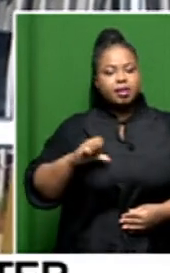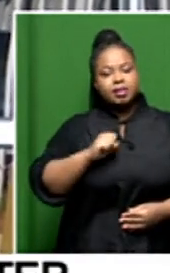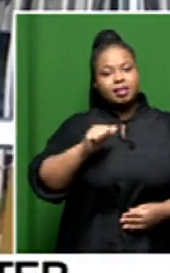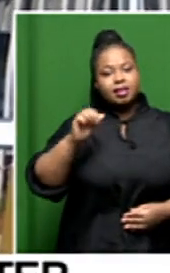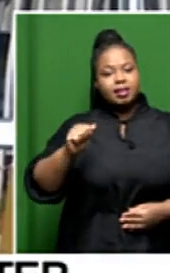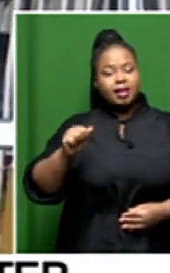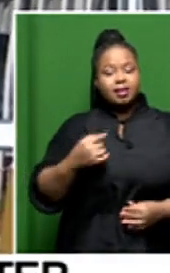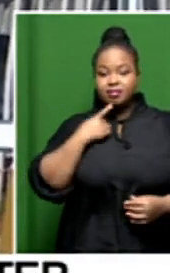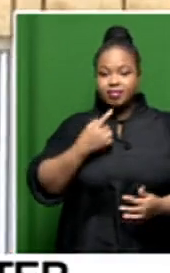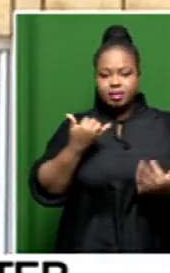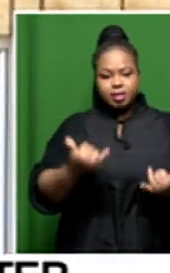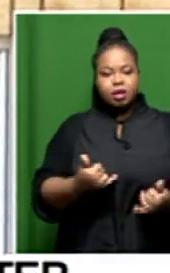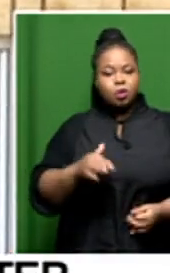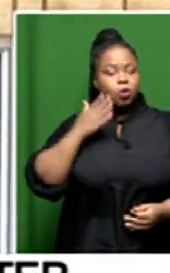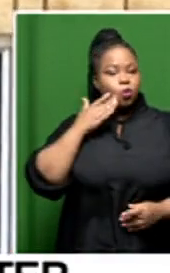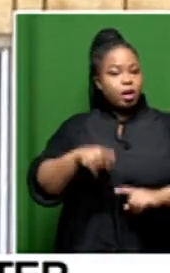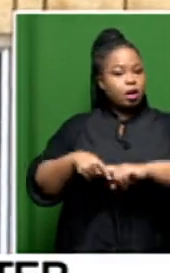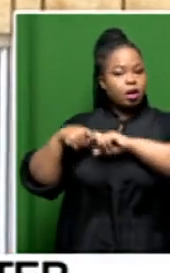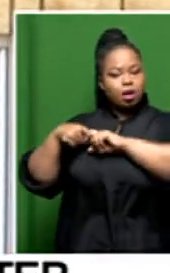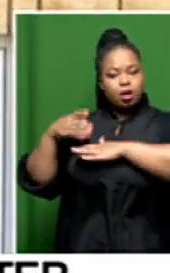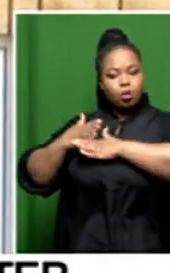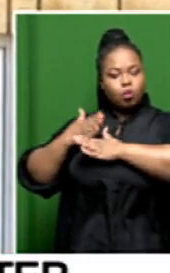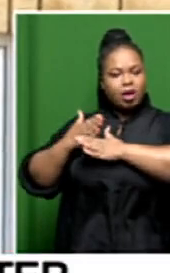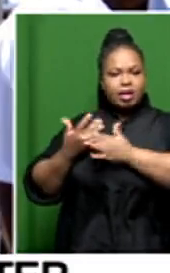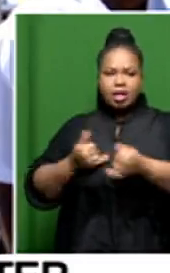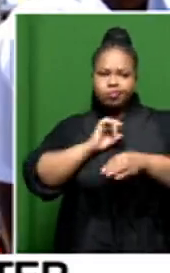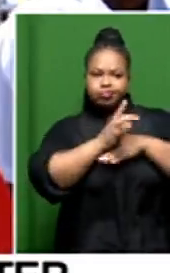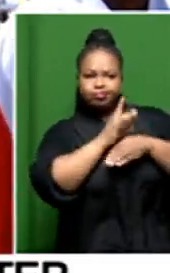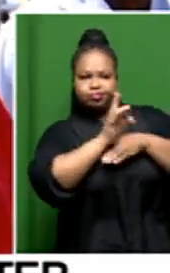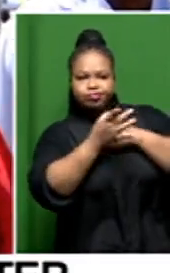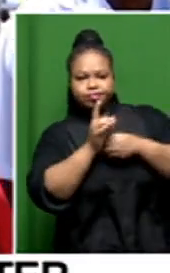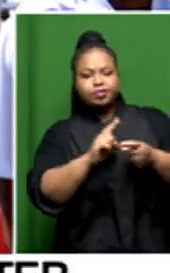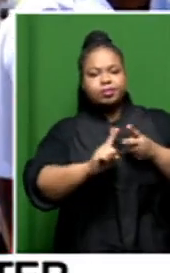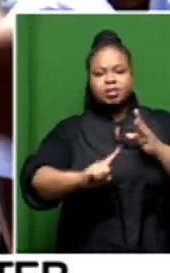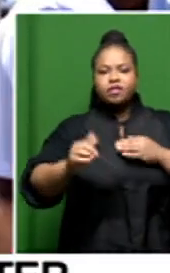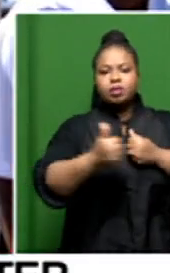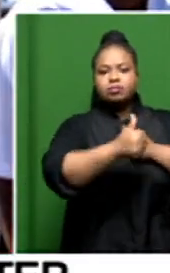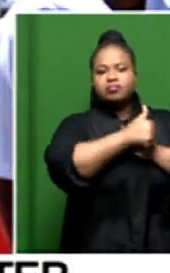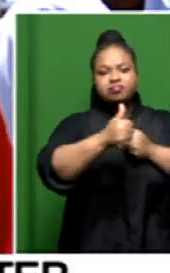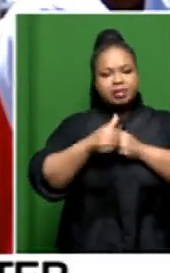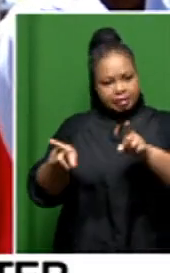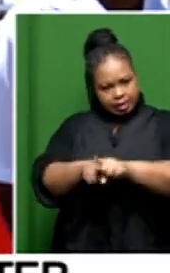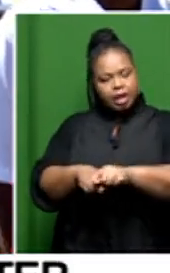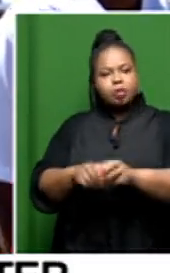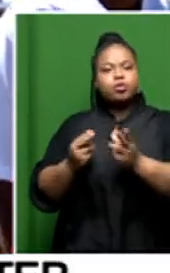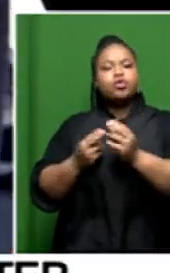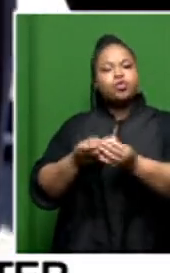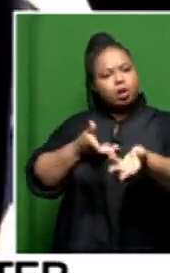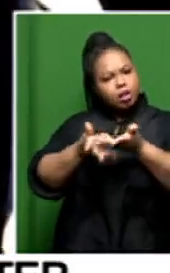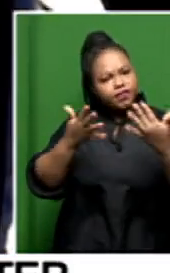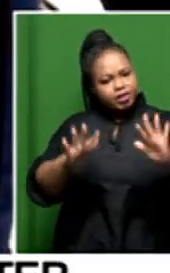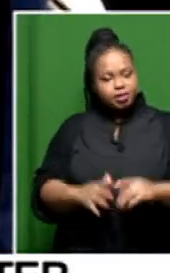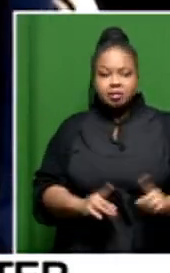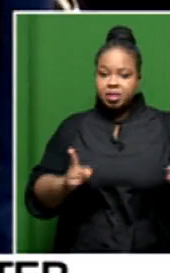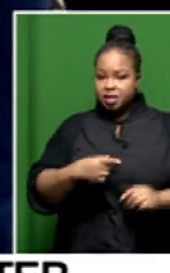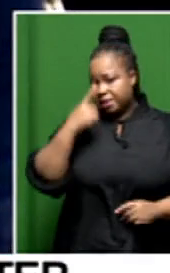issued a statement saying that during the pause in operations, it consulted widely with all stakeholders, including unions. The airline believes